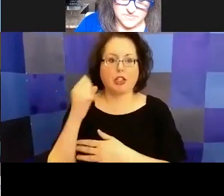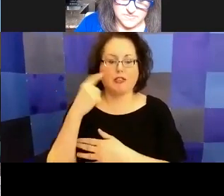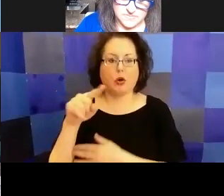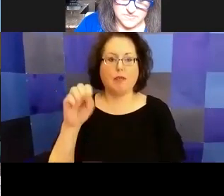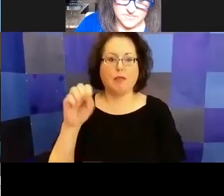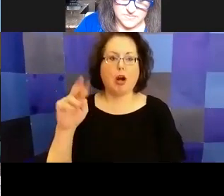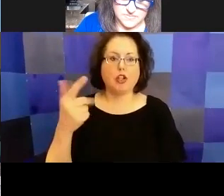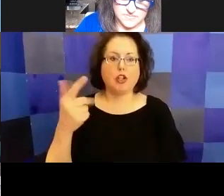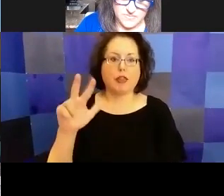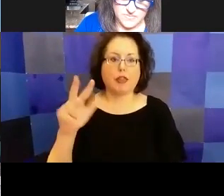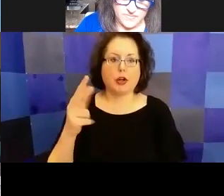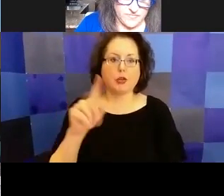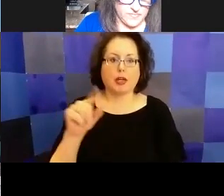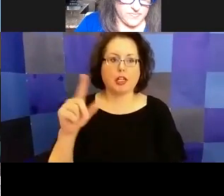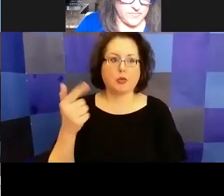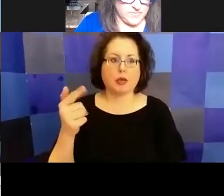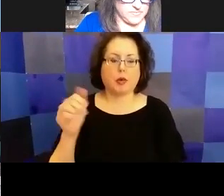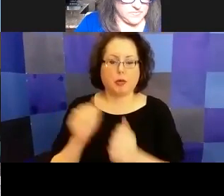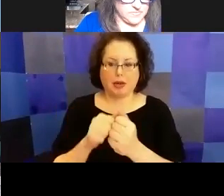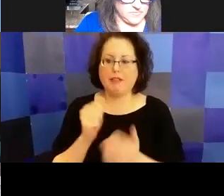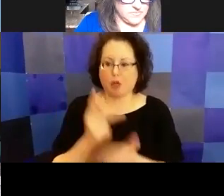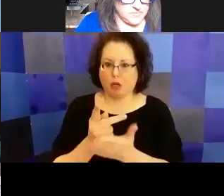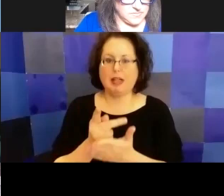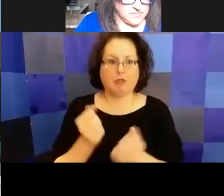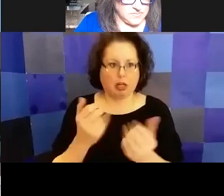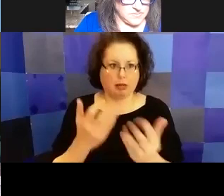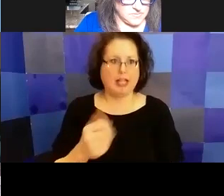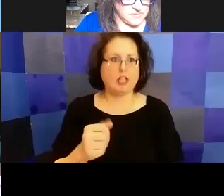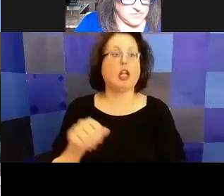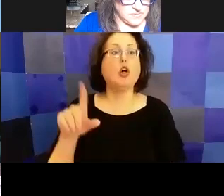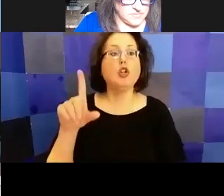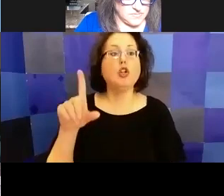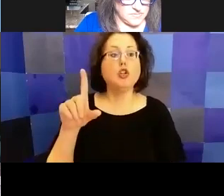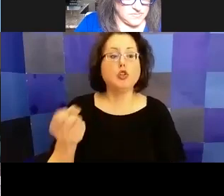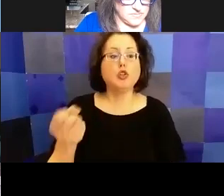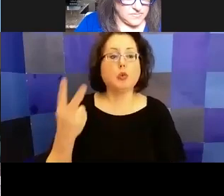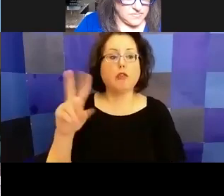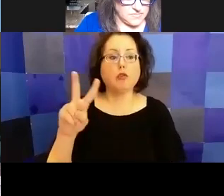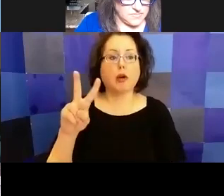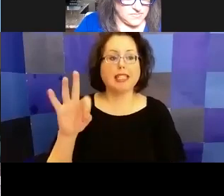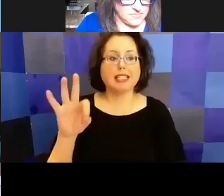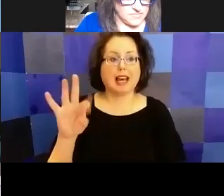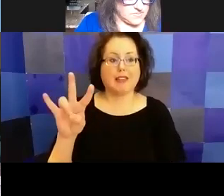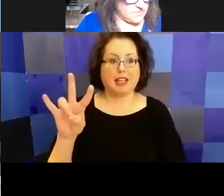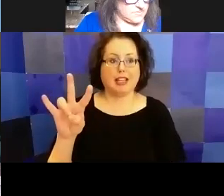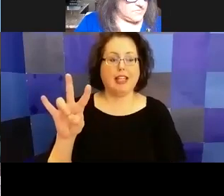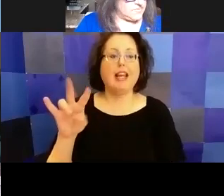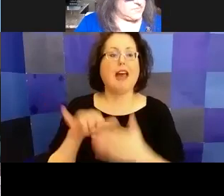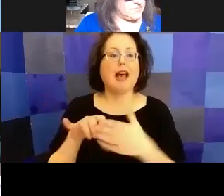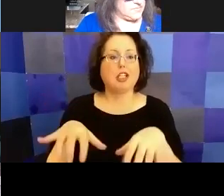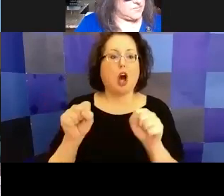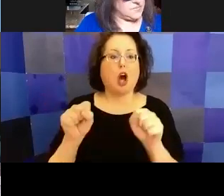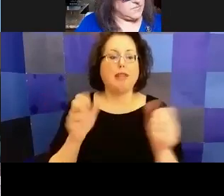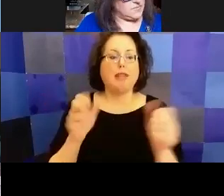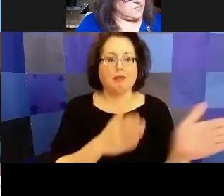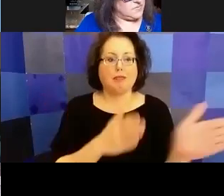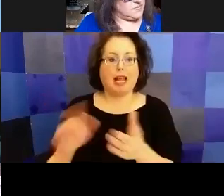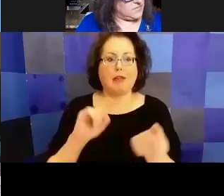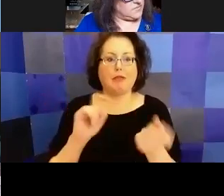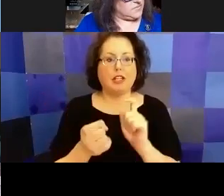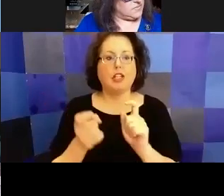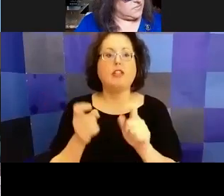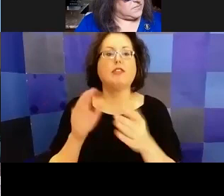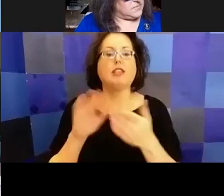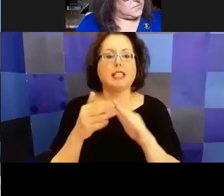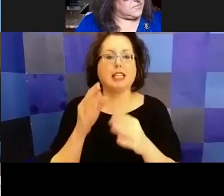2021, with an affirmative recommendation. Bill Number 1227, resolution adopting plan revision to the City of